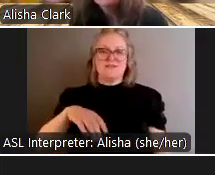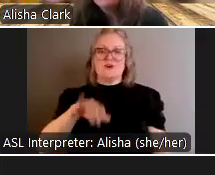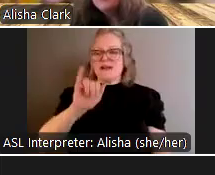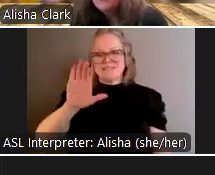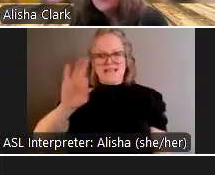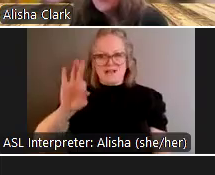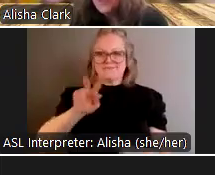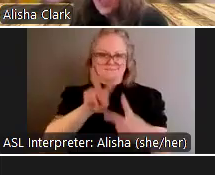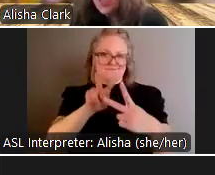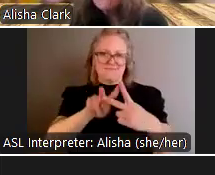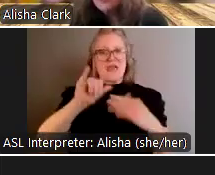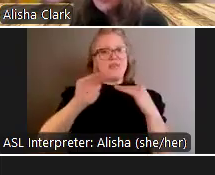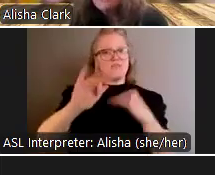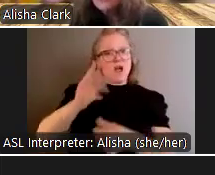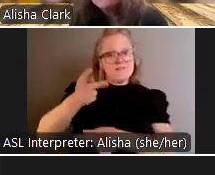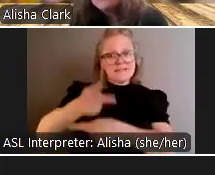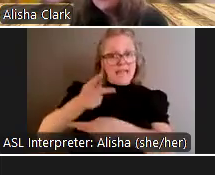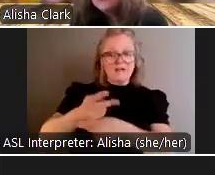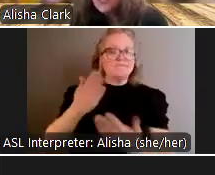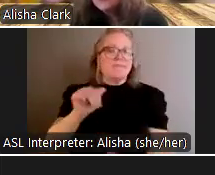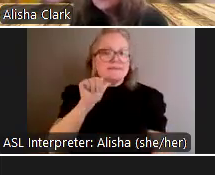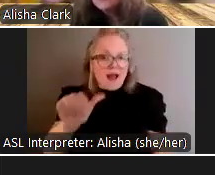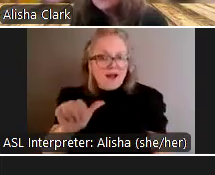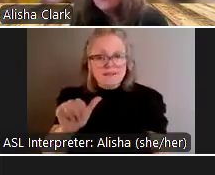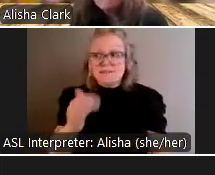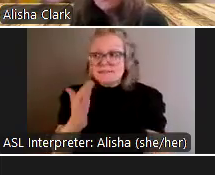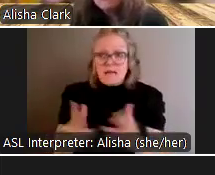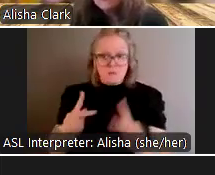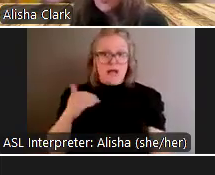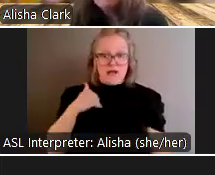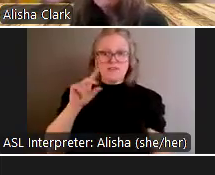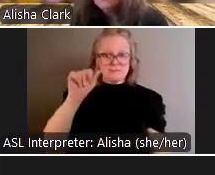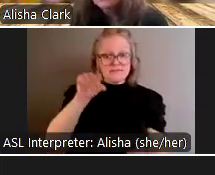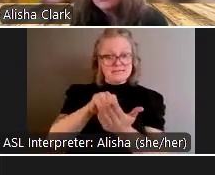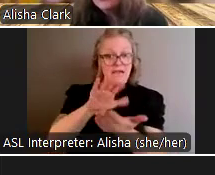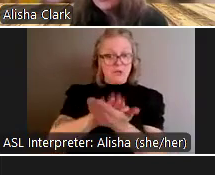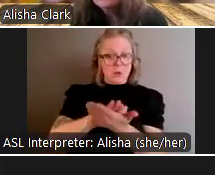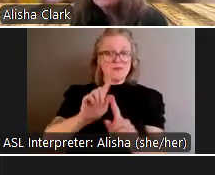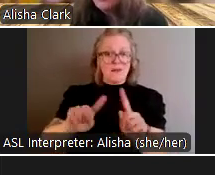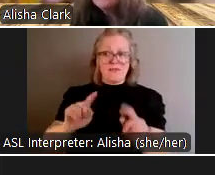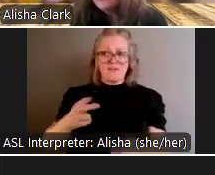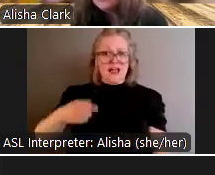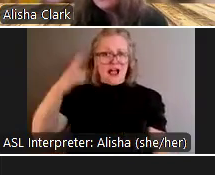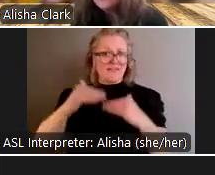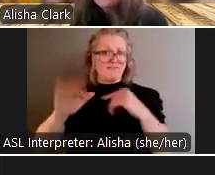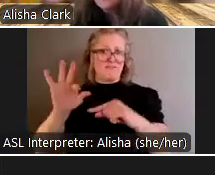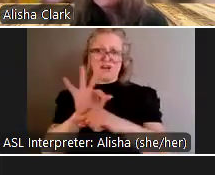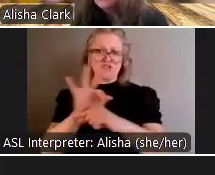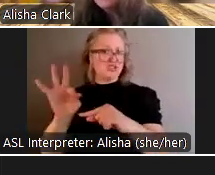There are some people that might have a disability diagnosis, but are very high-level functioning and do not